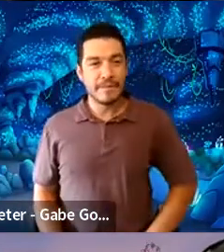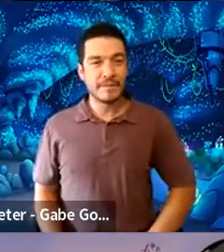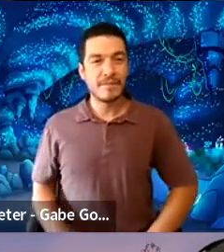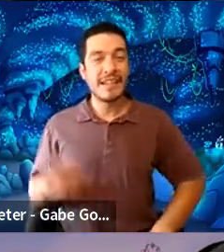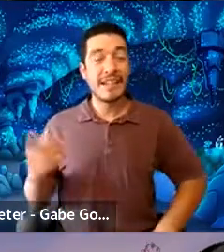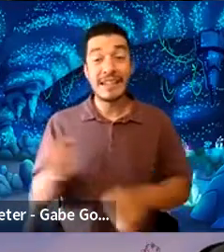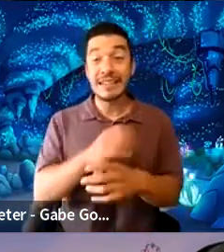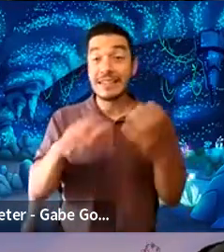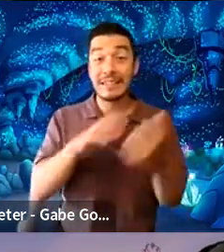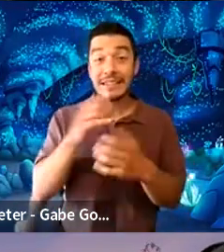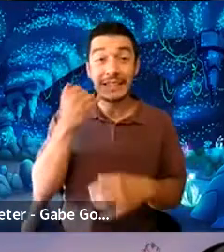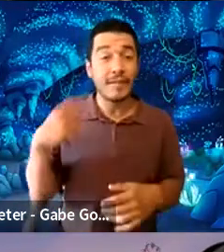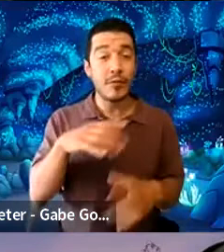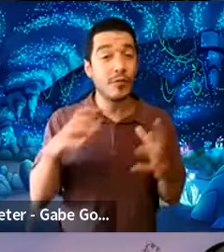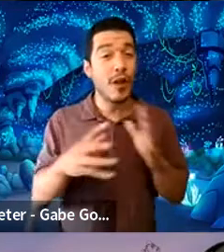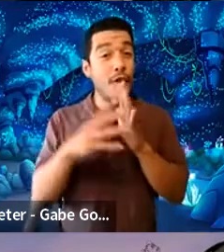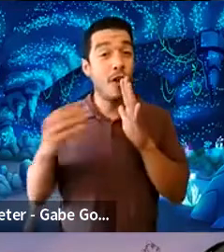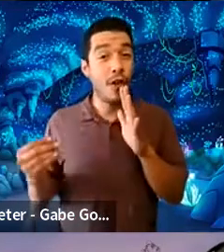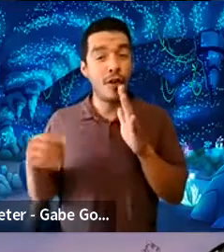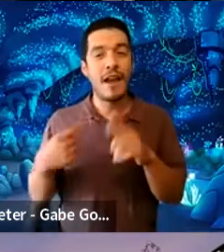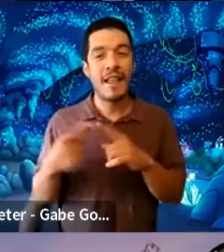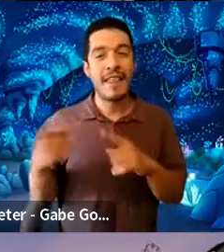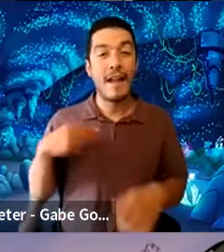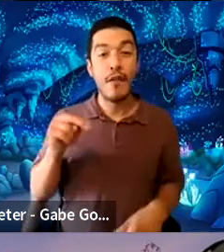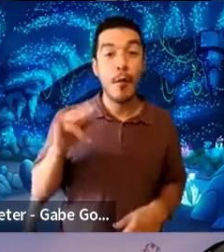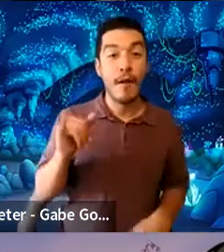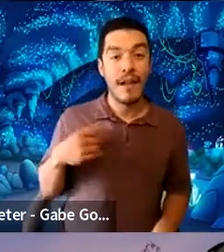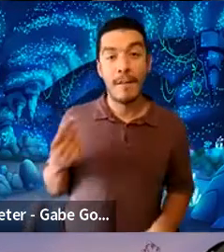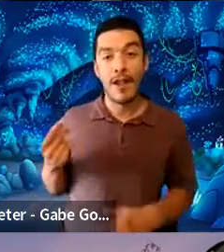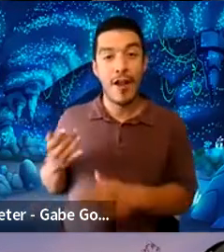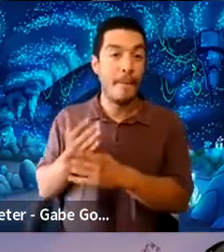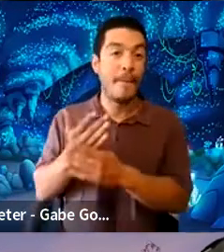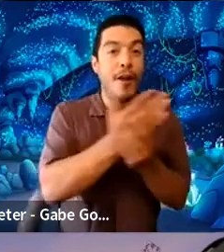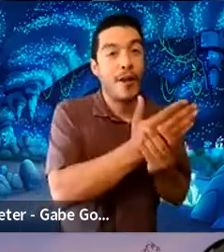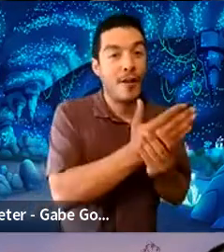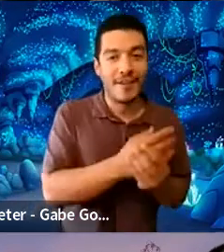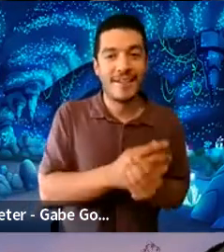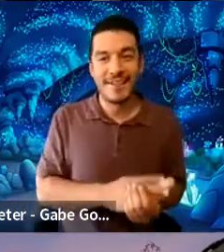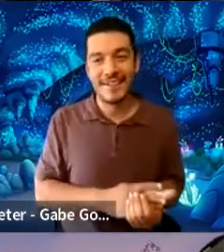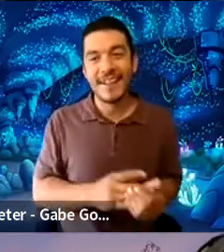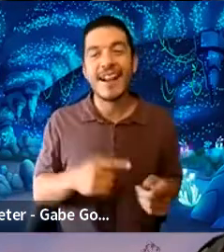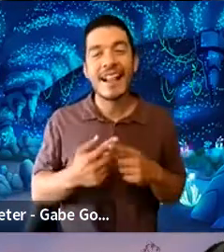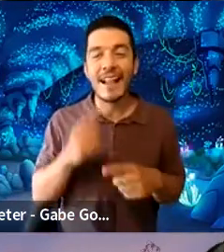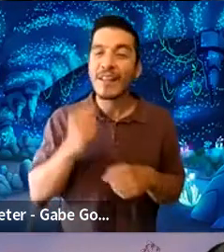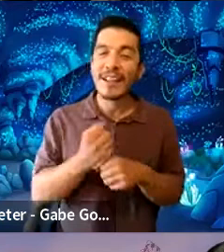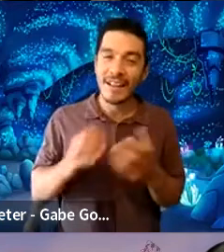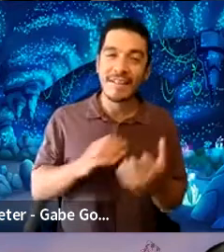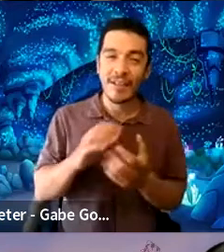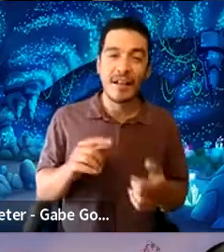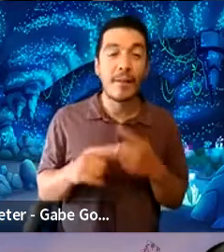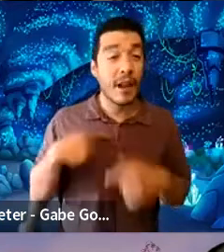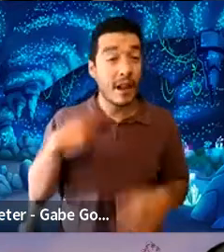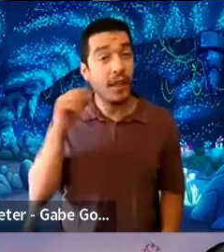gets confusing if we're doing a recording and they're shouting Murphy, my dog starts barking. So it can get confused. But I think,